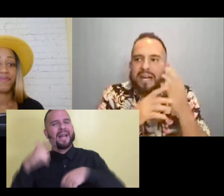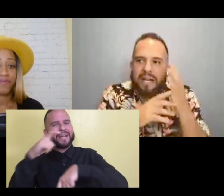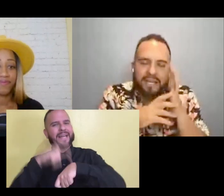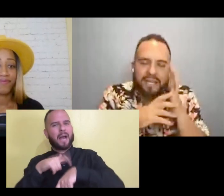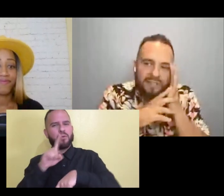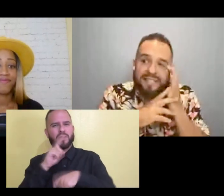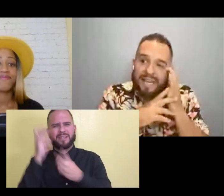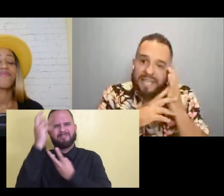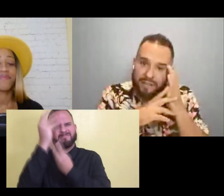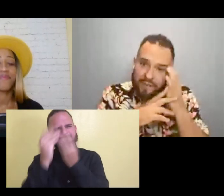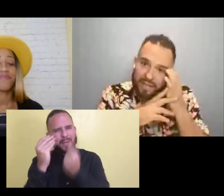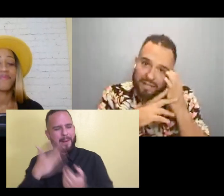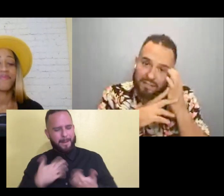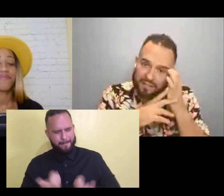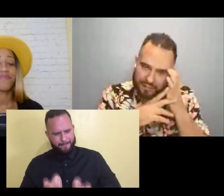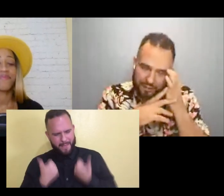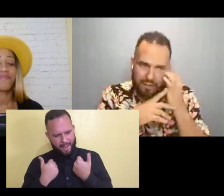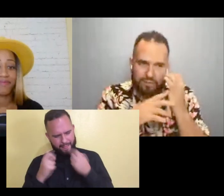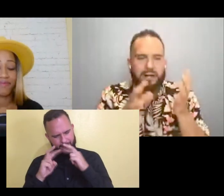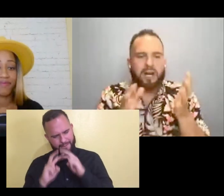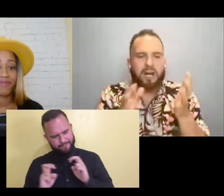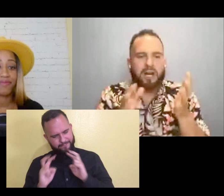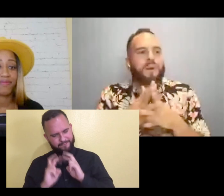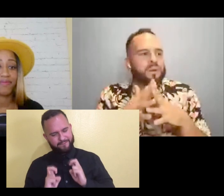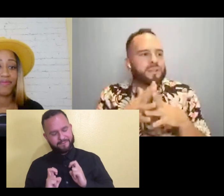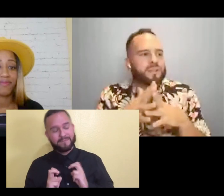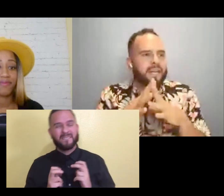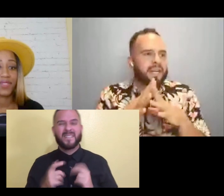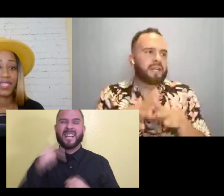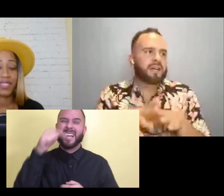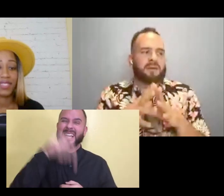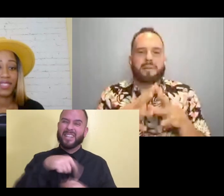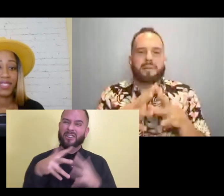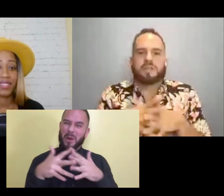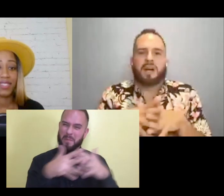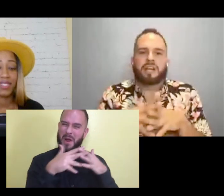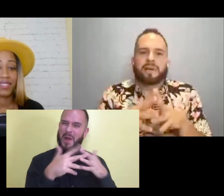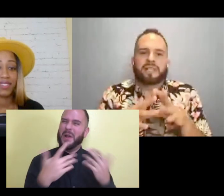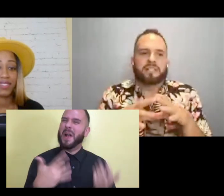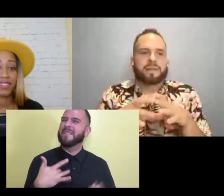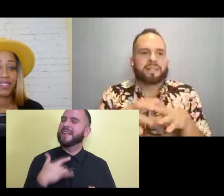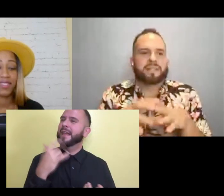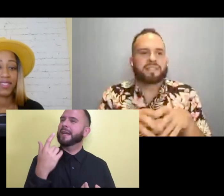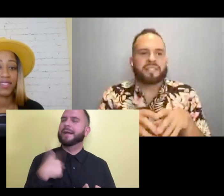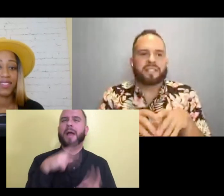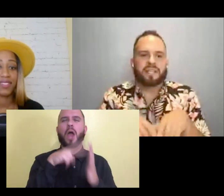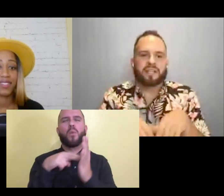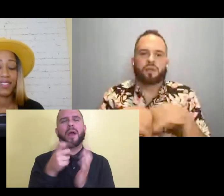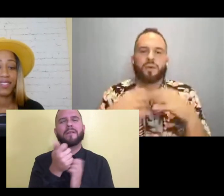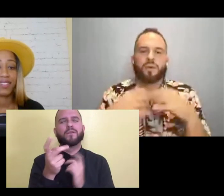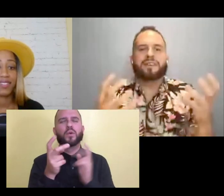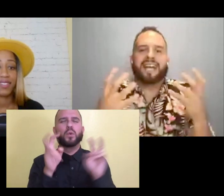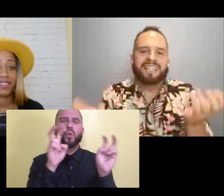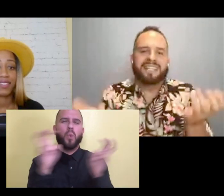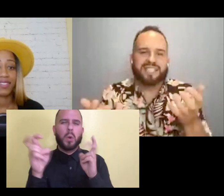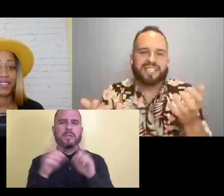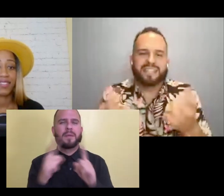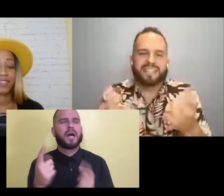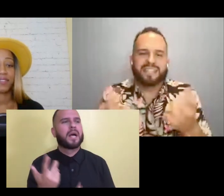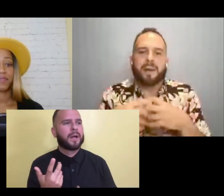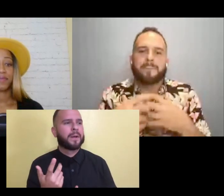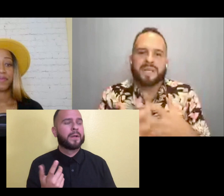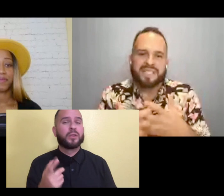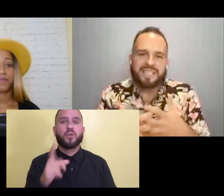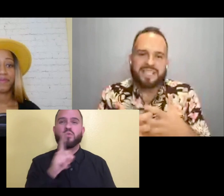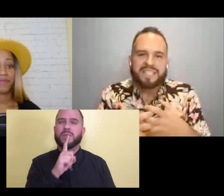So again, here in the States, I feel like there's this, I've read a couple posts and I love that people are talking about this, but there's the glorification